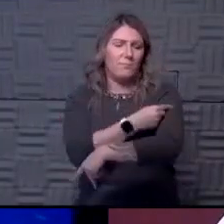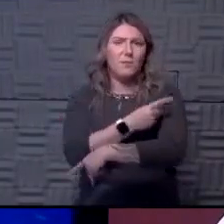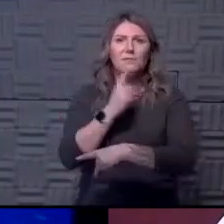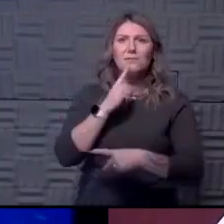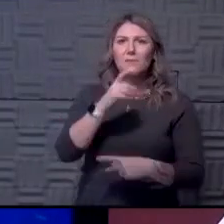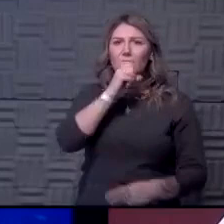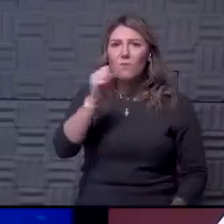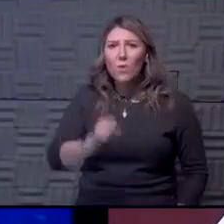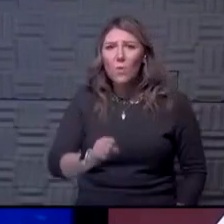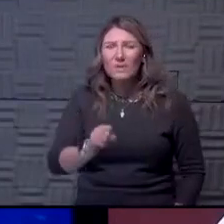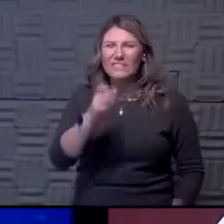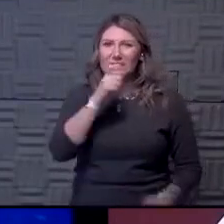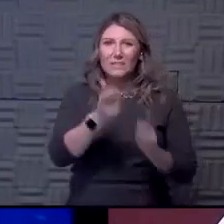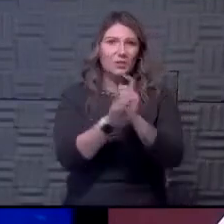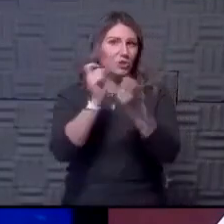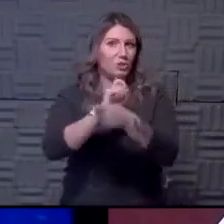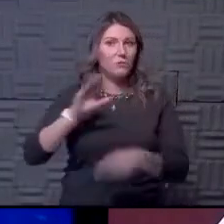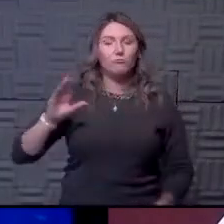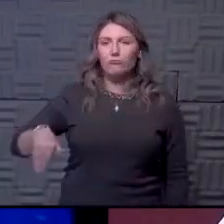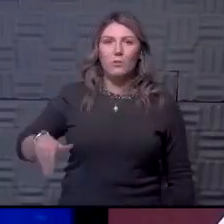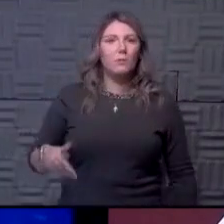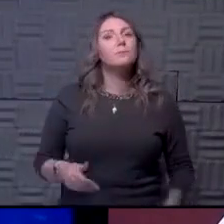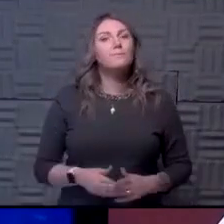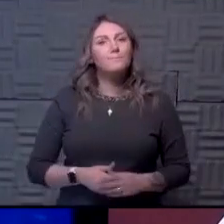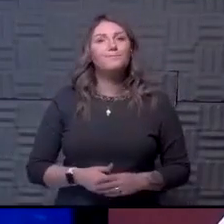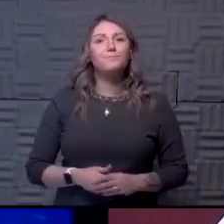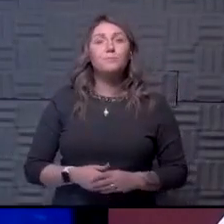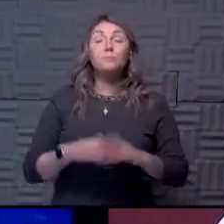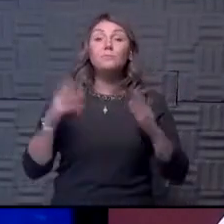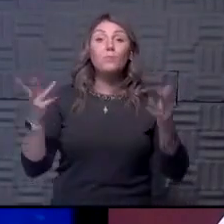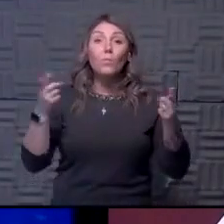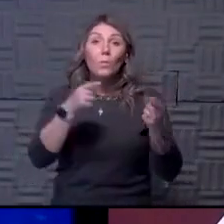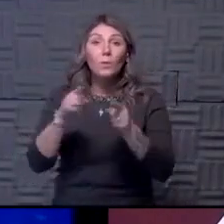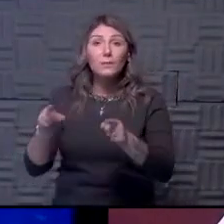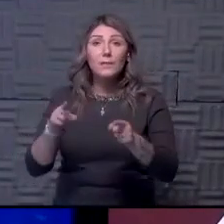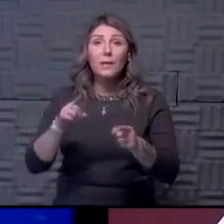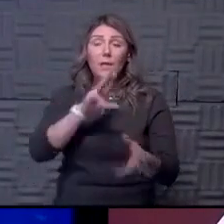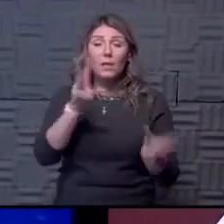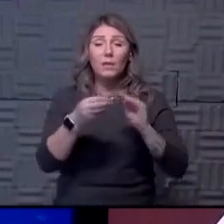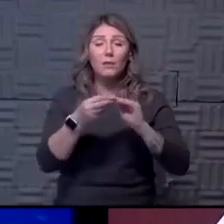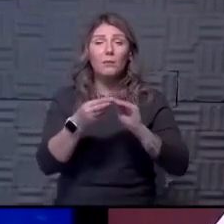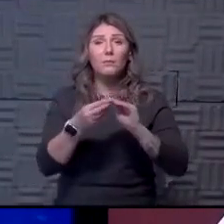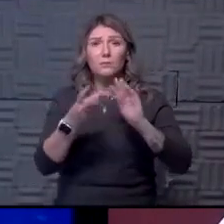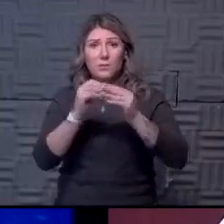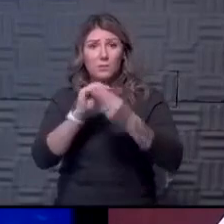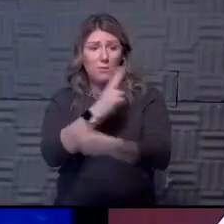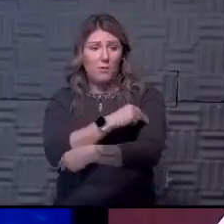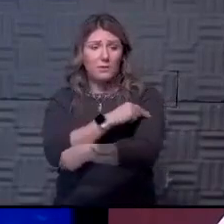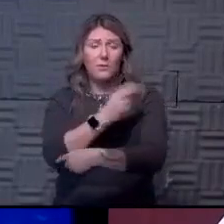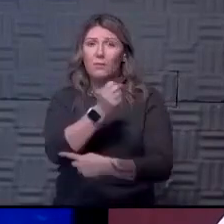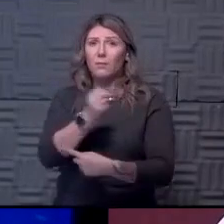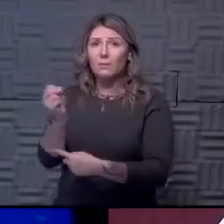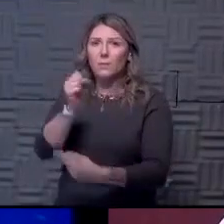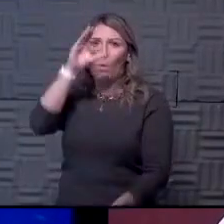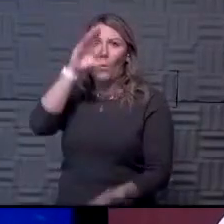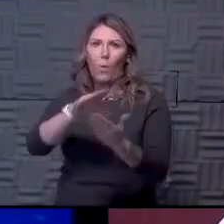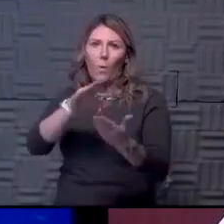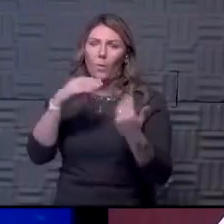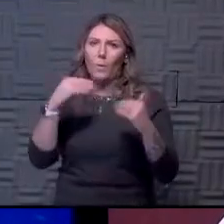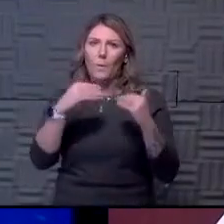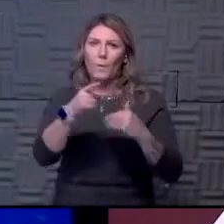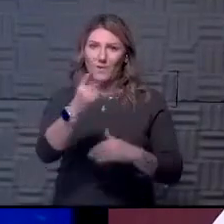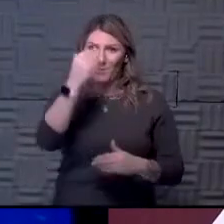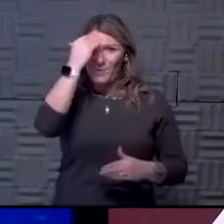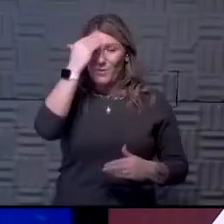thing I found, it had not changed yet. Yeah. But what has happened is our total number of hospitalizations have dropped dramatically, as you know.